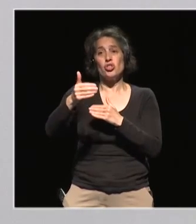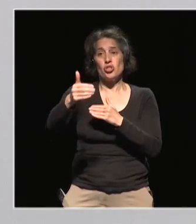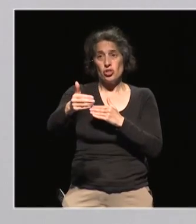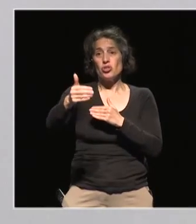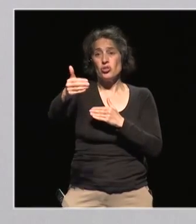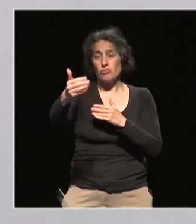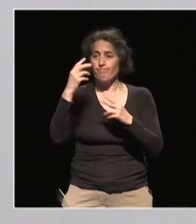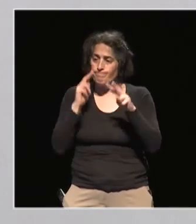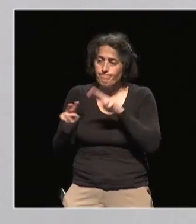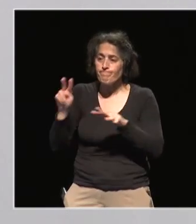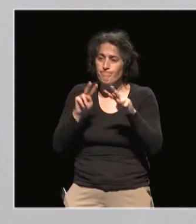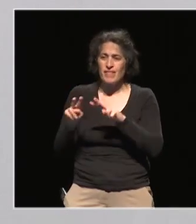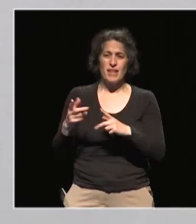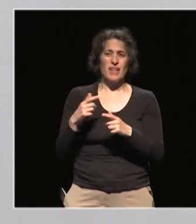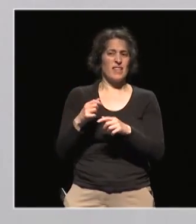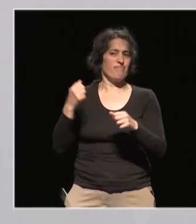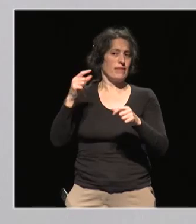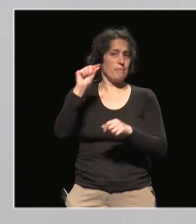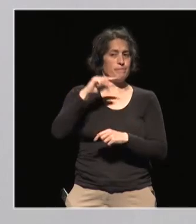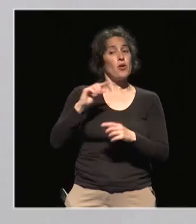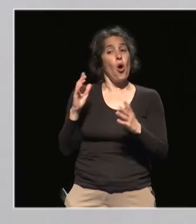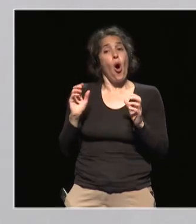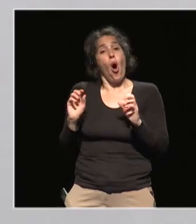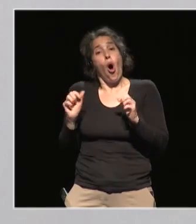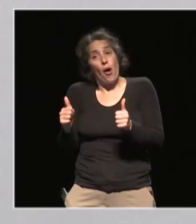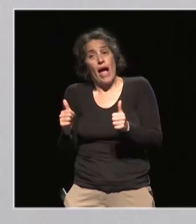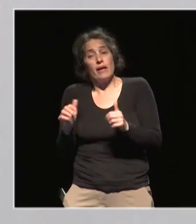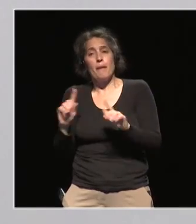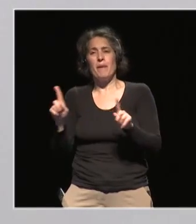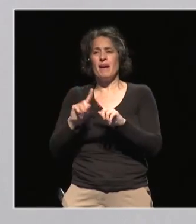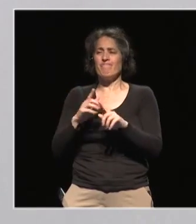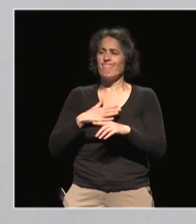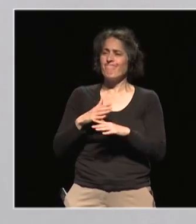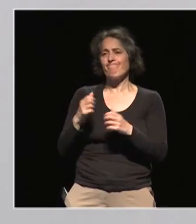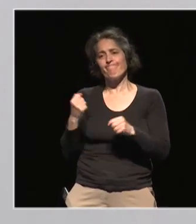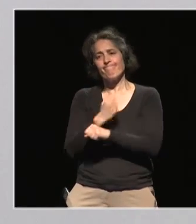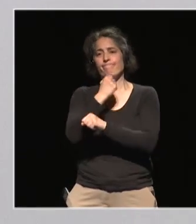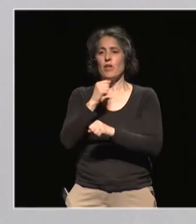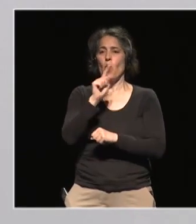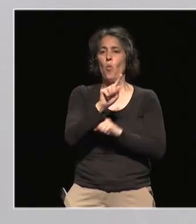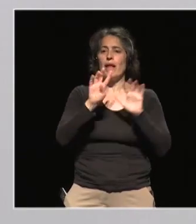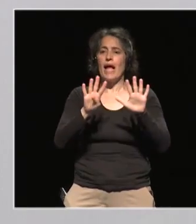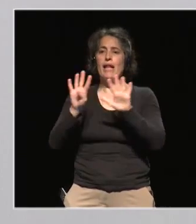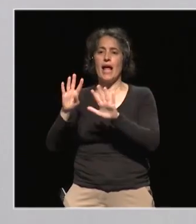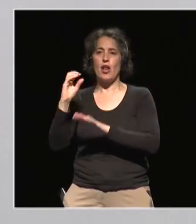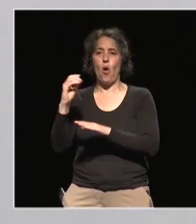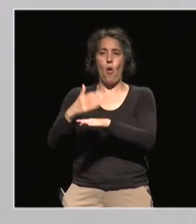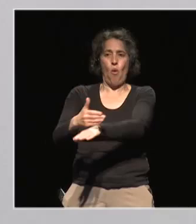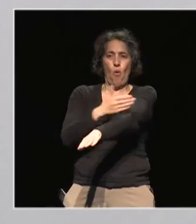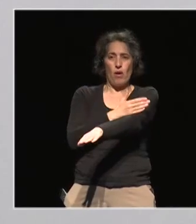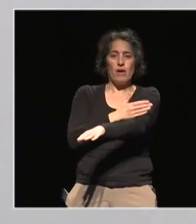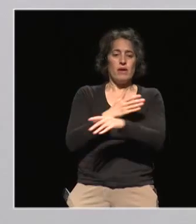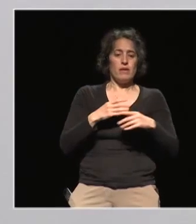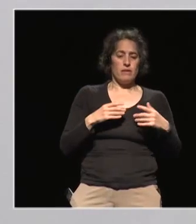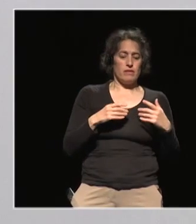point when we could have started in 1990, but at least we have all the countries now and not just Annex 1 and the non-Annex 1 countries